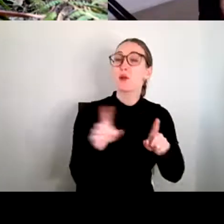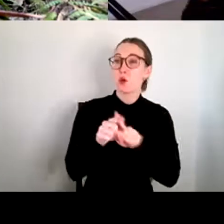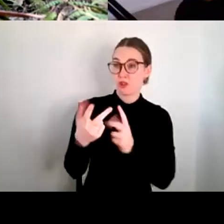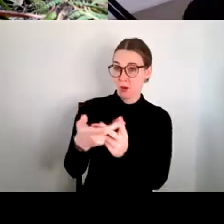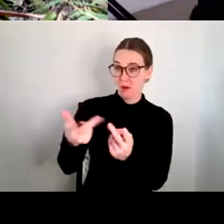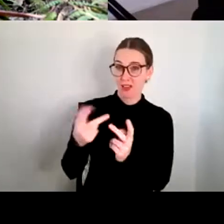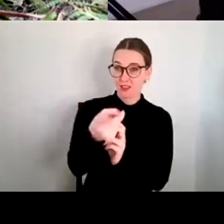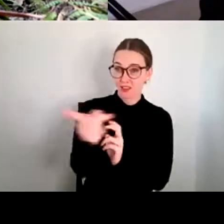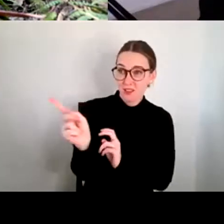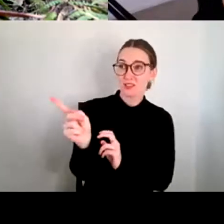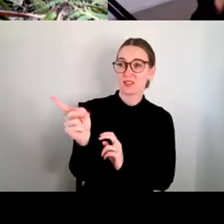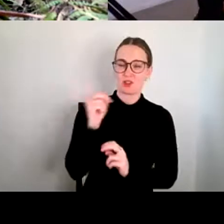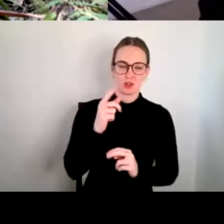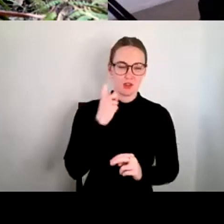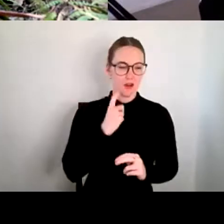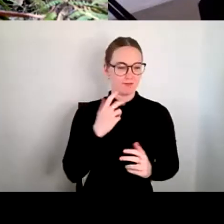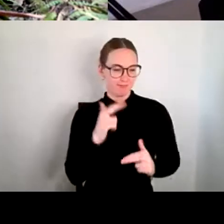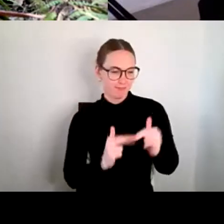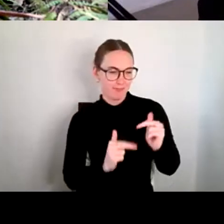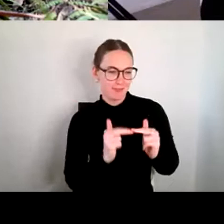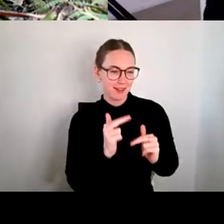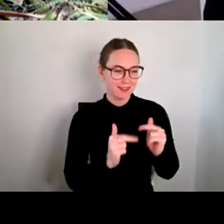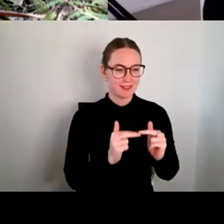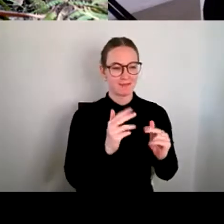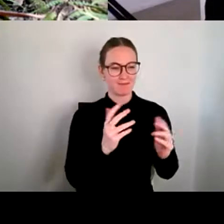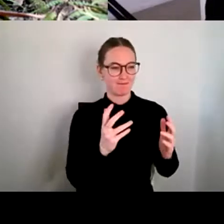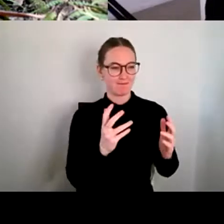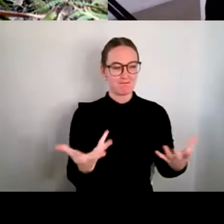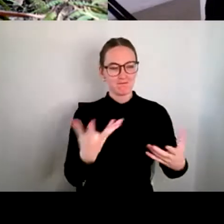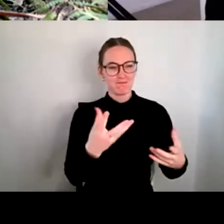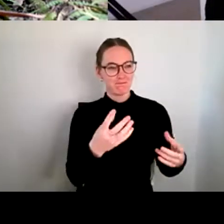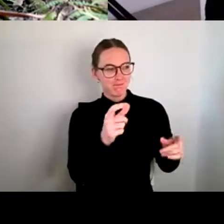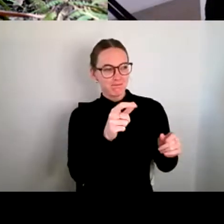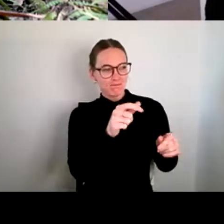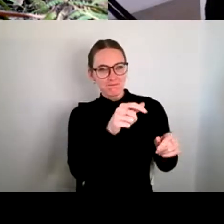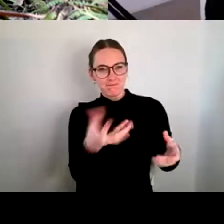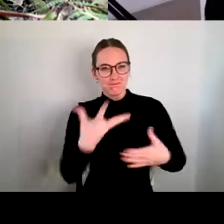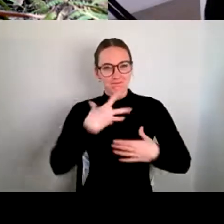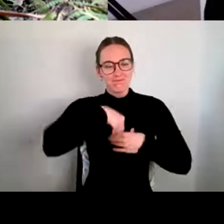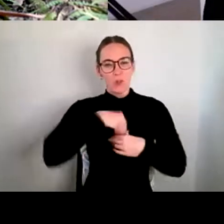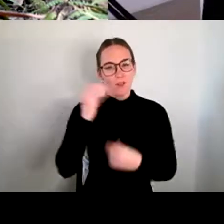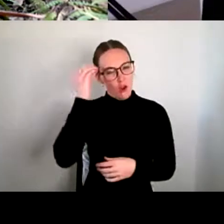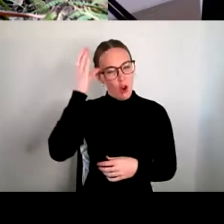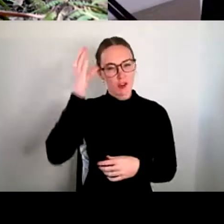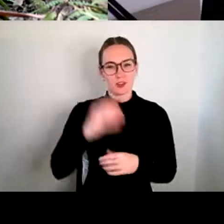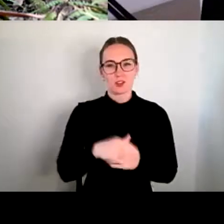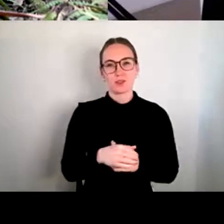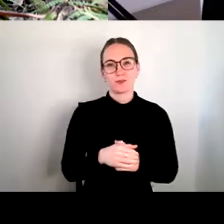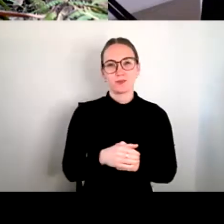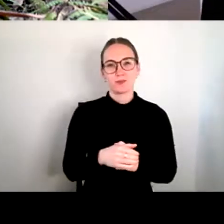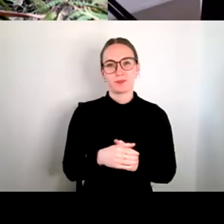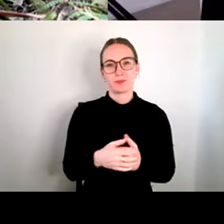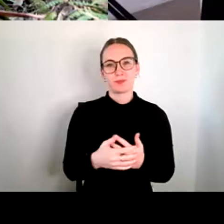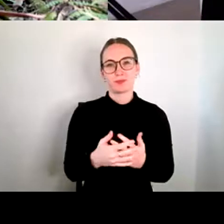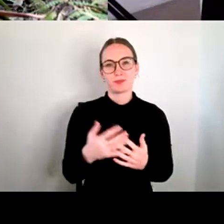build, you know, this meshwork of paths, you know, deepen that tapestry of knowledge. So to answer your question about something